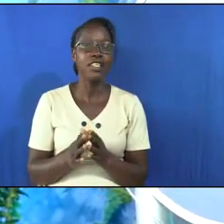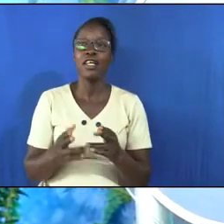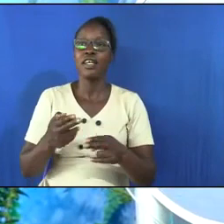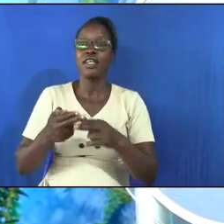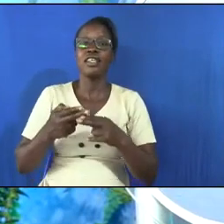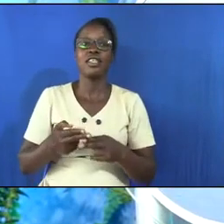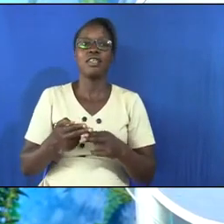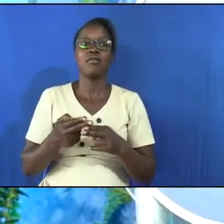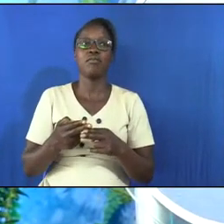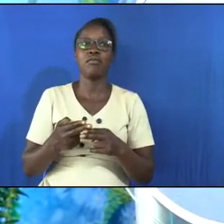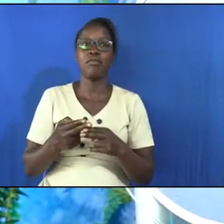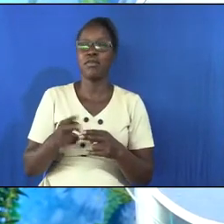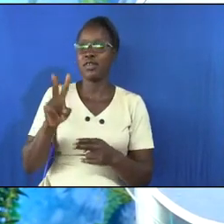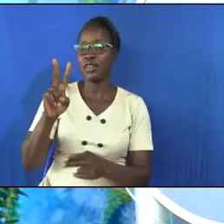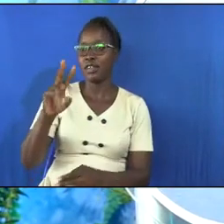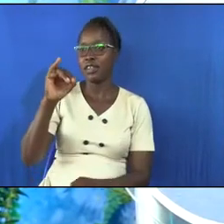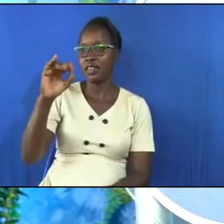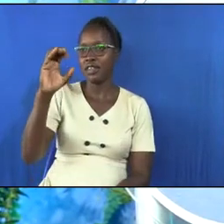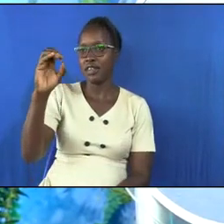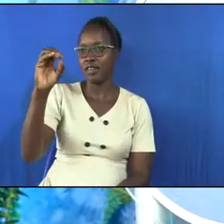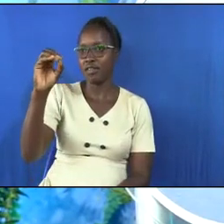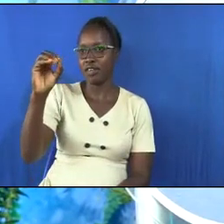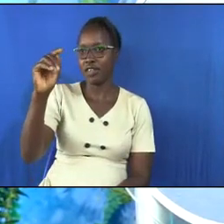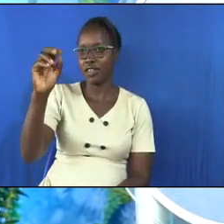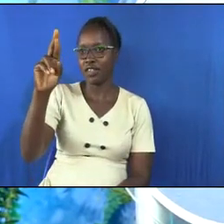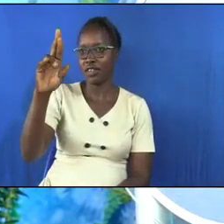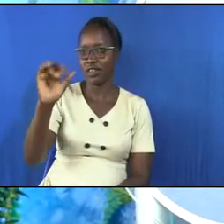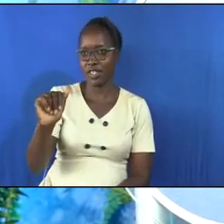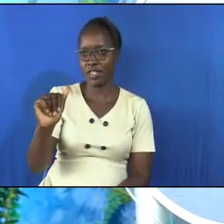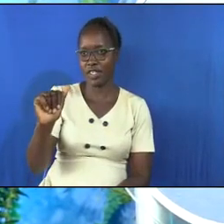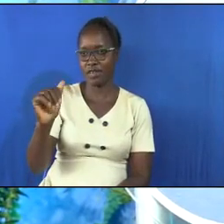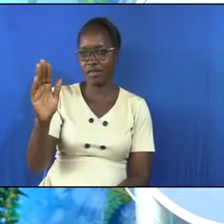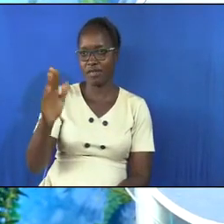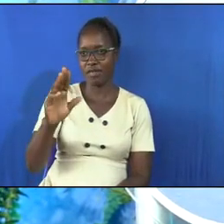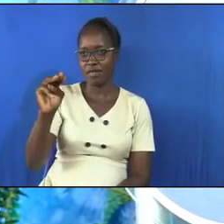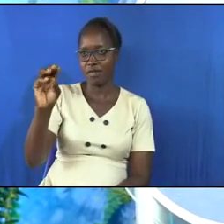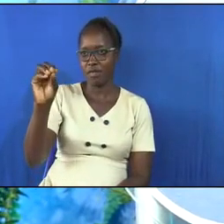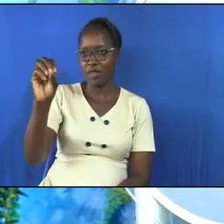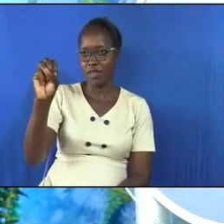My name is Victoria Mose,